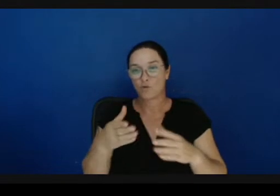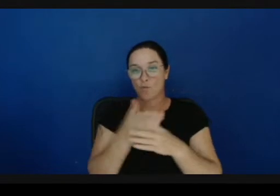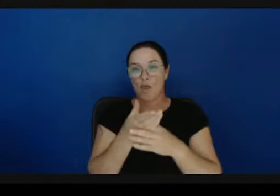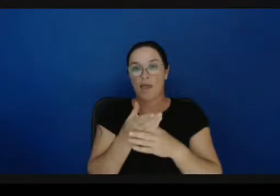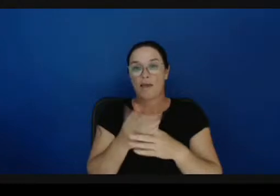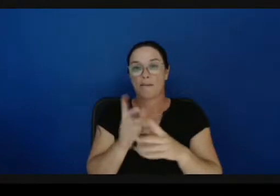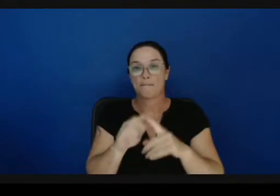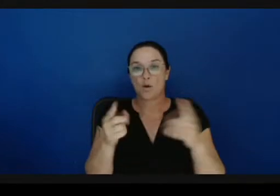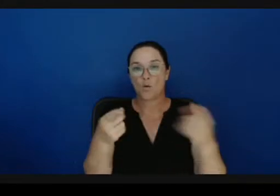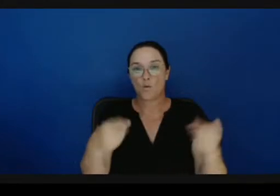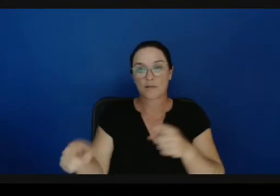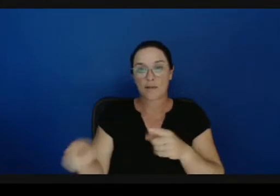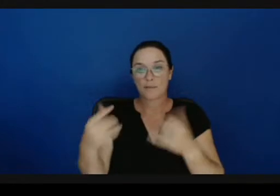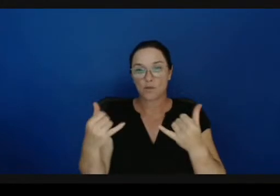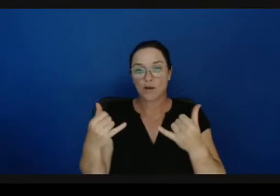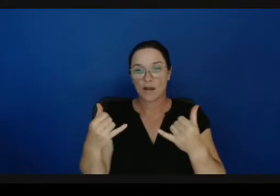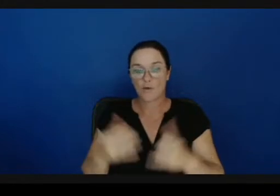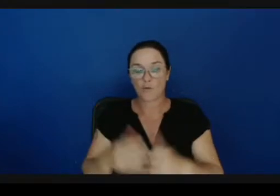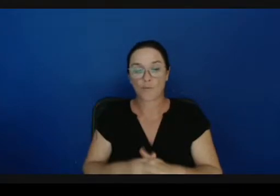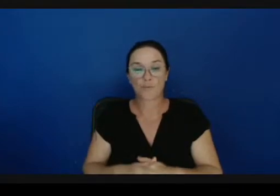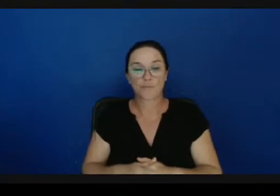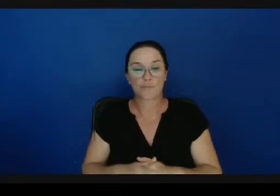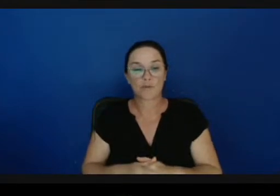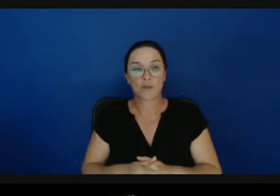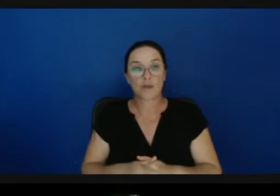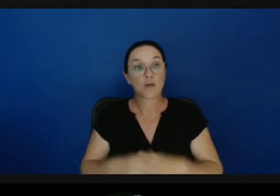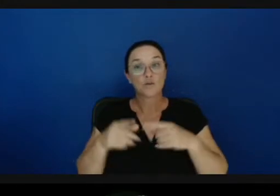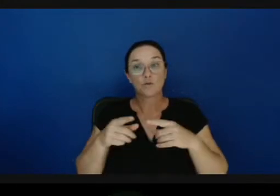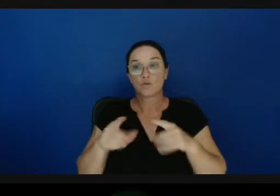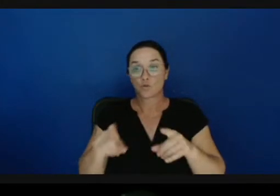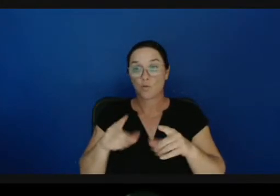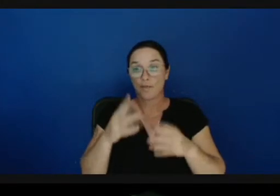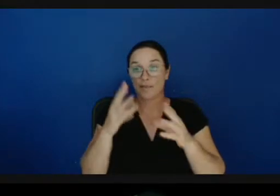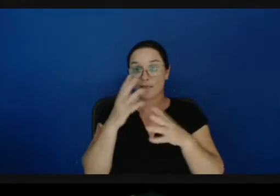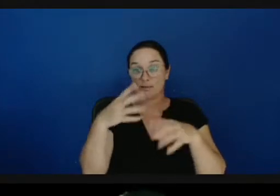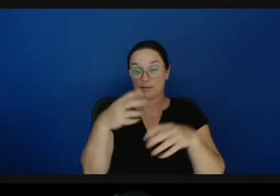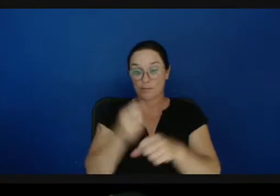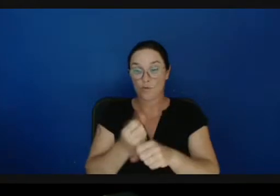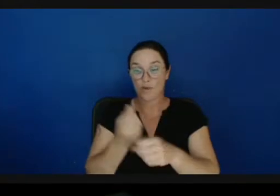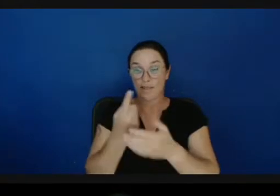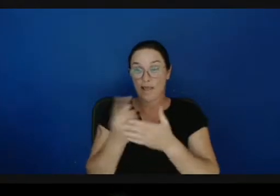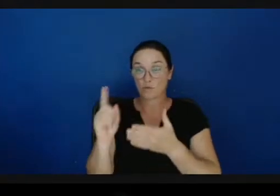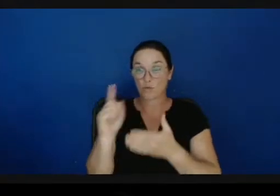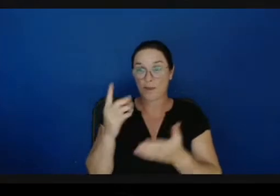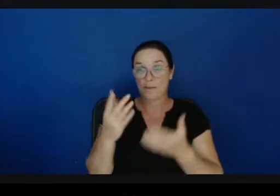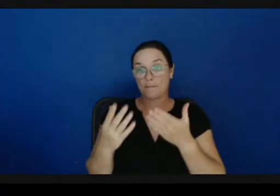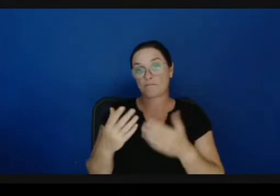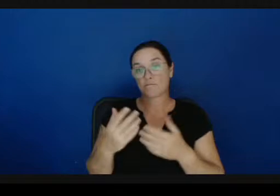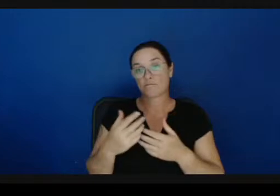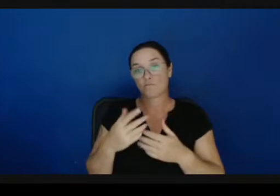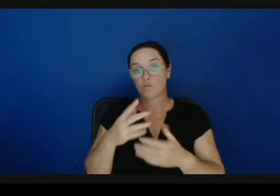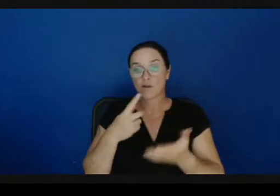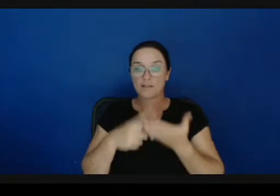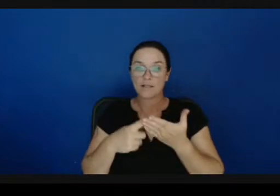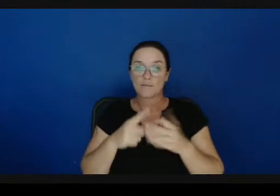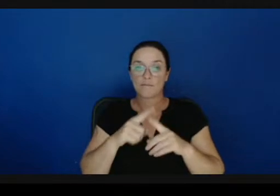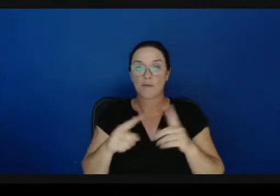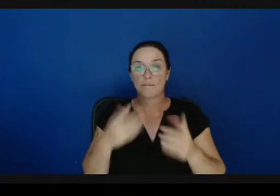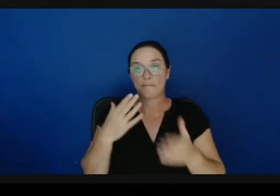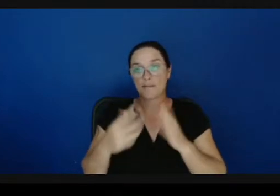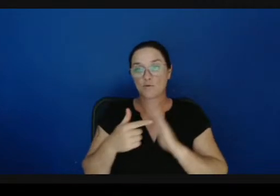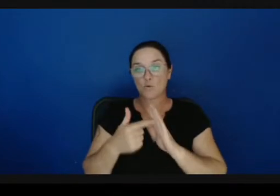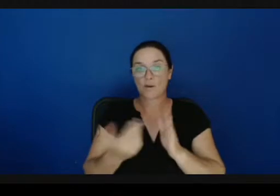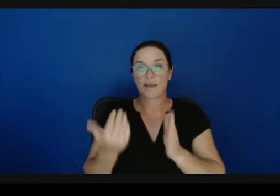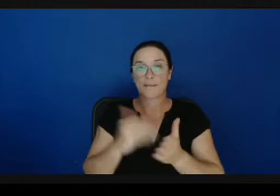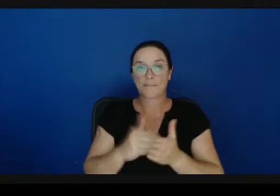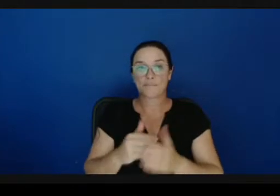now? Well, we mentioned this in our summary last week, but it might be worth showing it again, that the USGS went up to Mauna